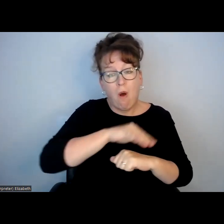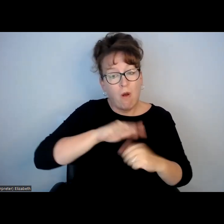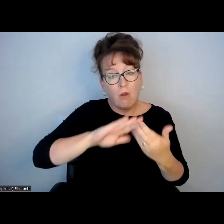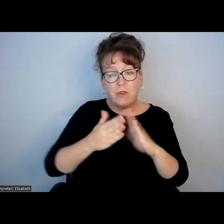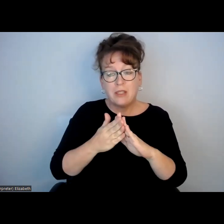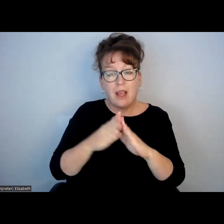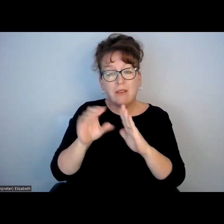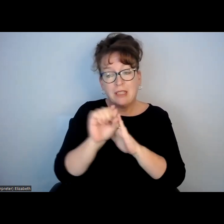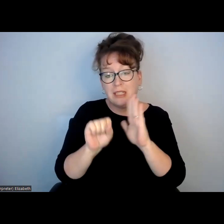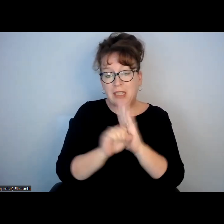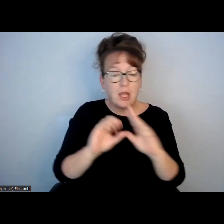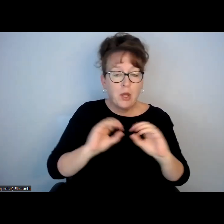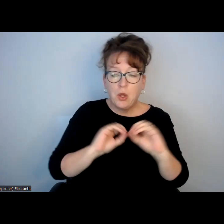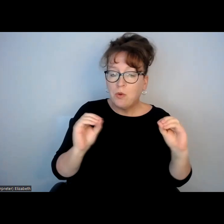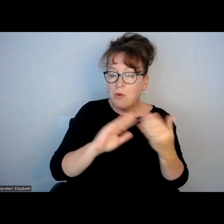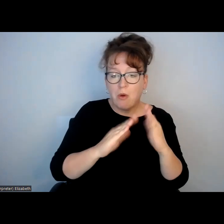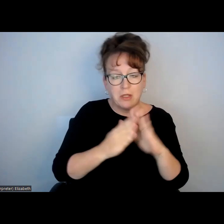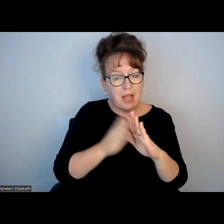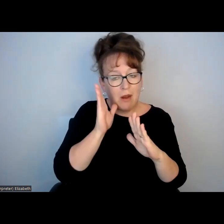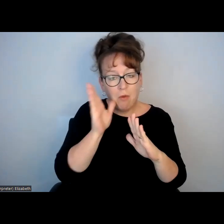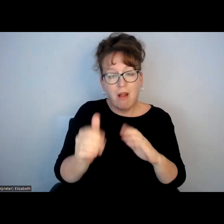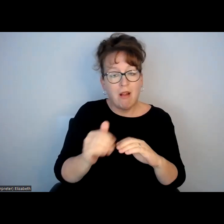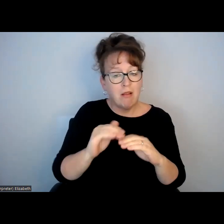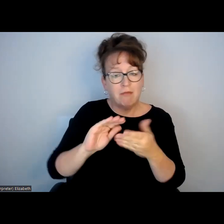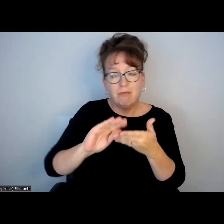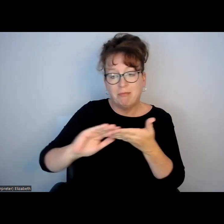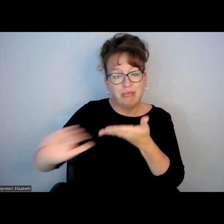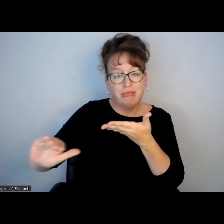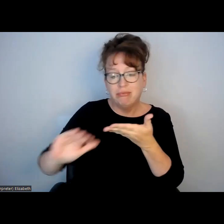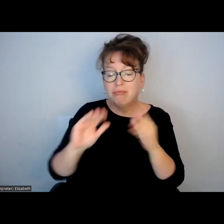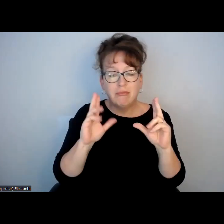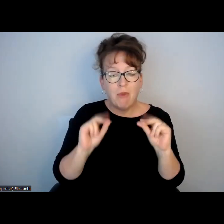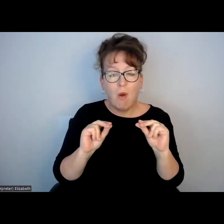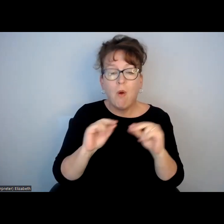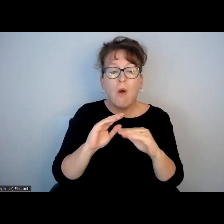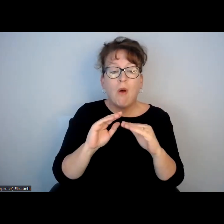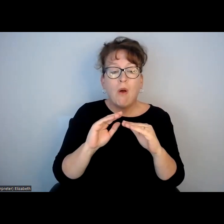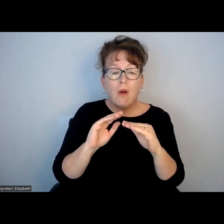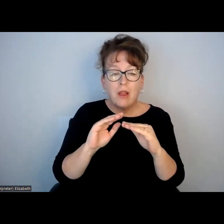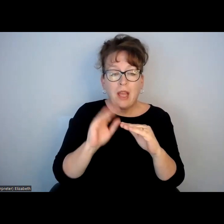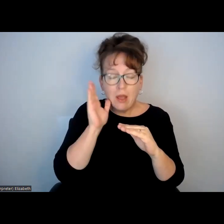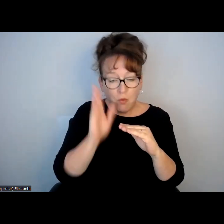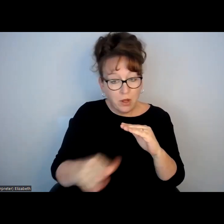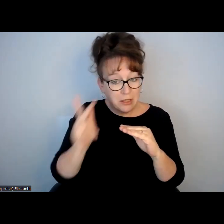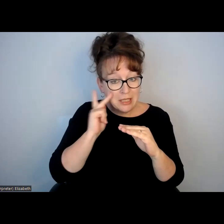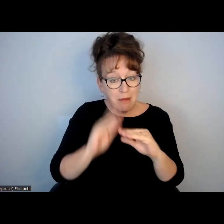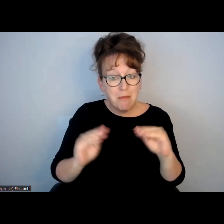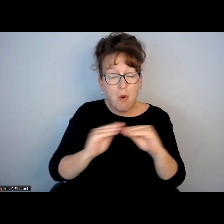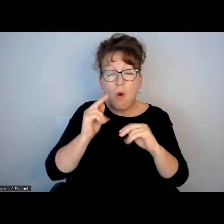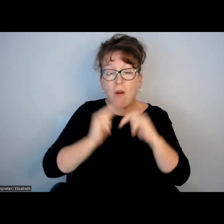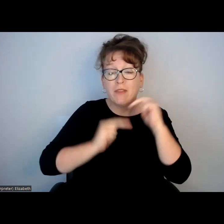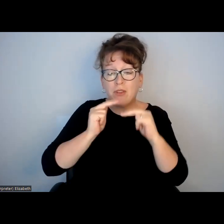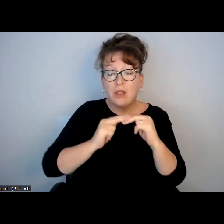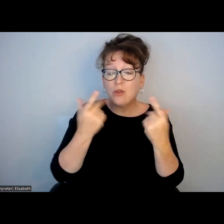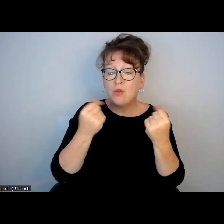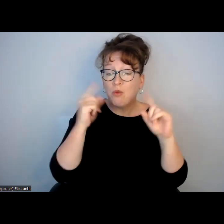is going to escape this, and it's every community is going to be seeing more of this infrastructure in order to meet